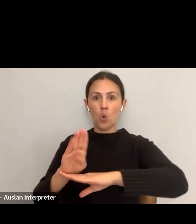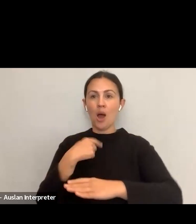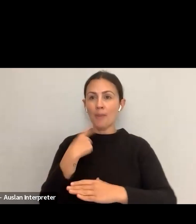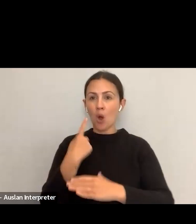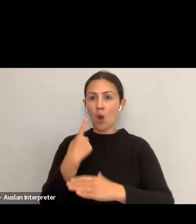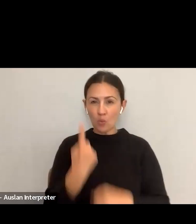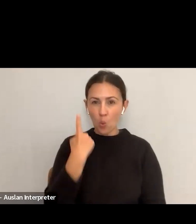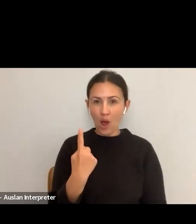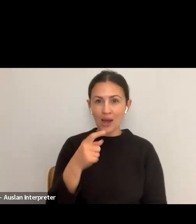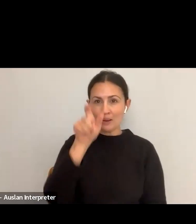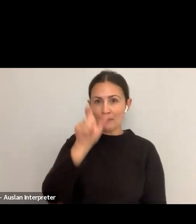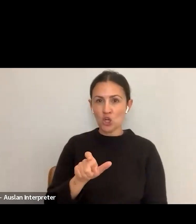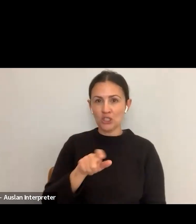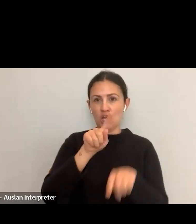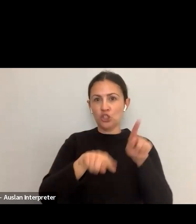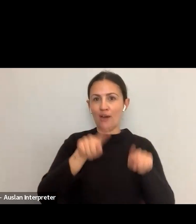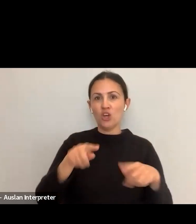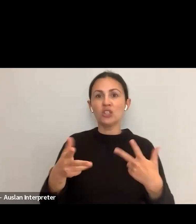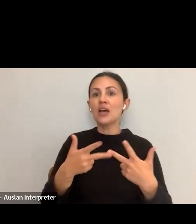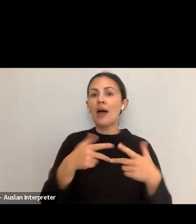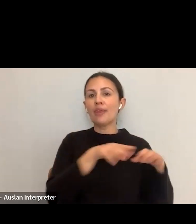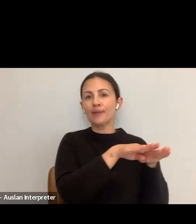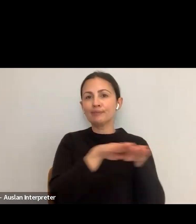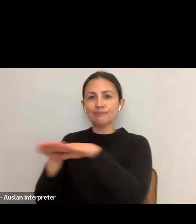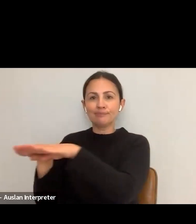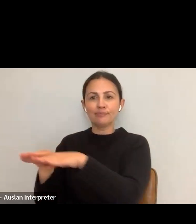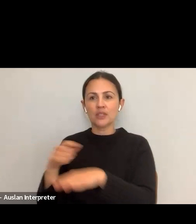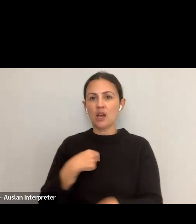I've sometimes known myself to be, can be a lonely journey.